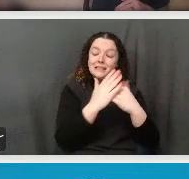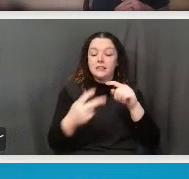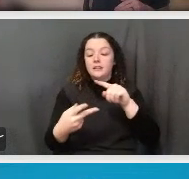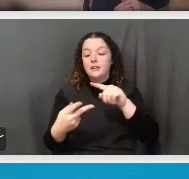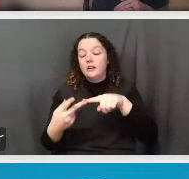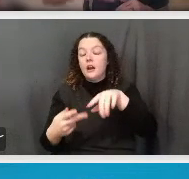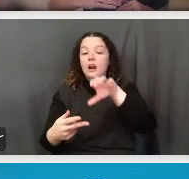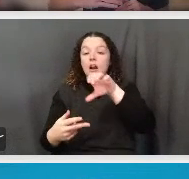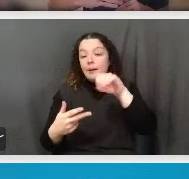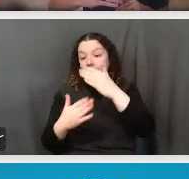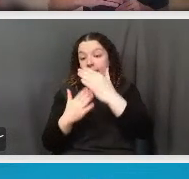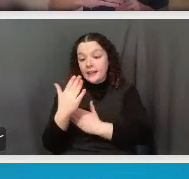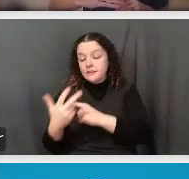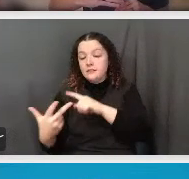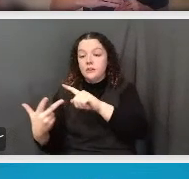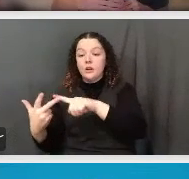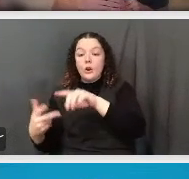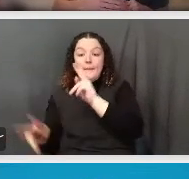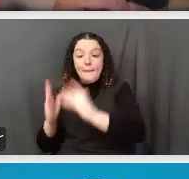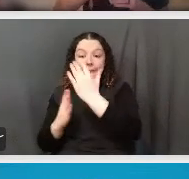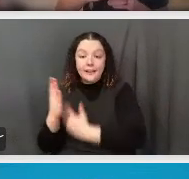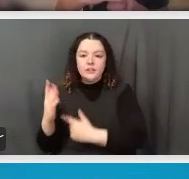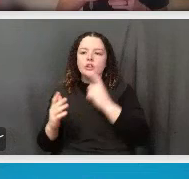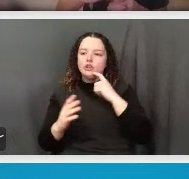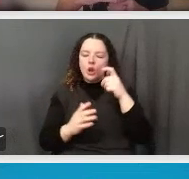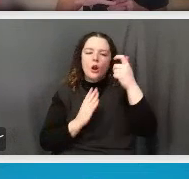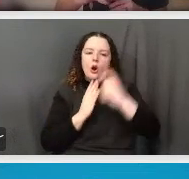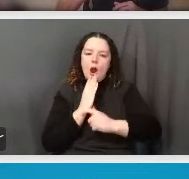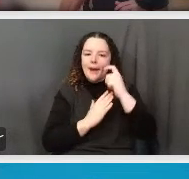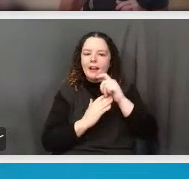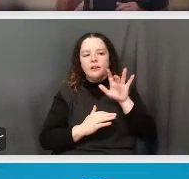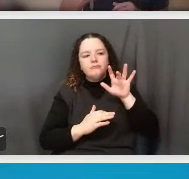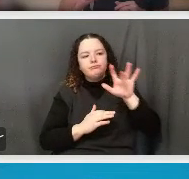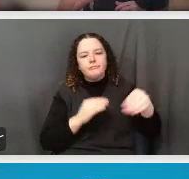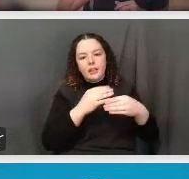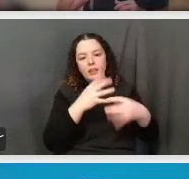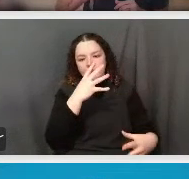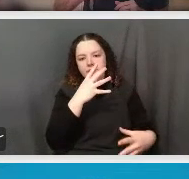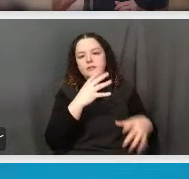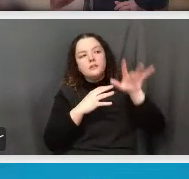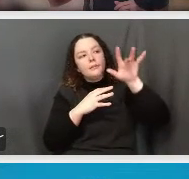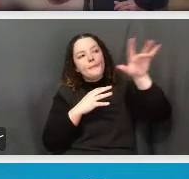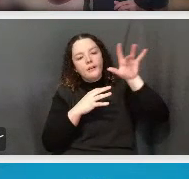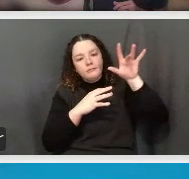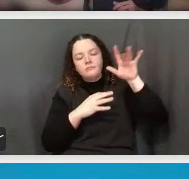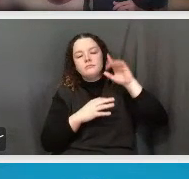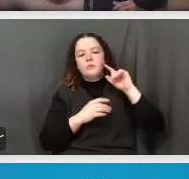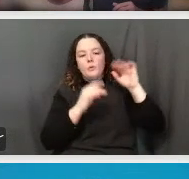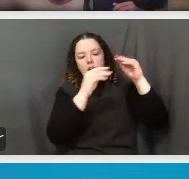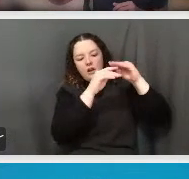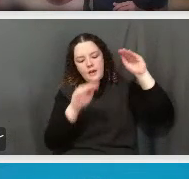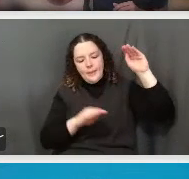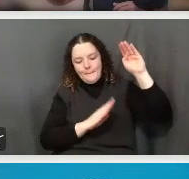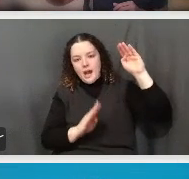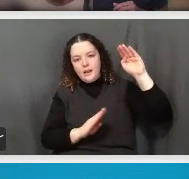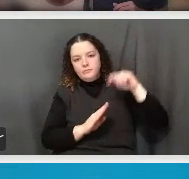auto click and select all of the people in that filtered list. And then an option will come up at the bottom of your screen where it